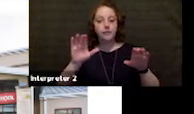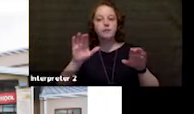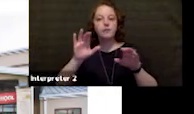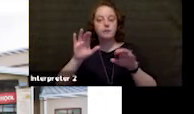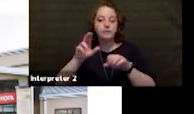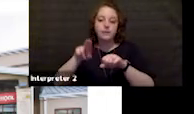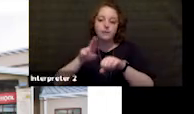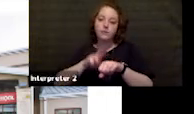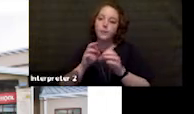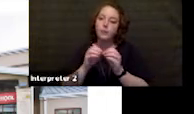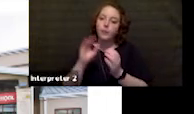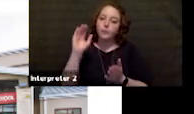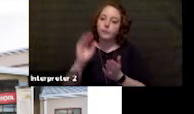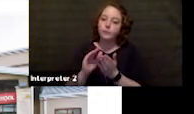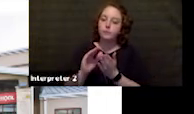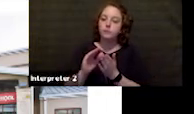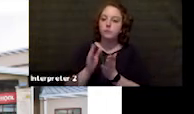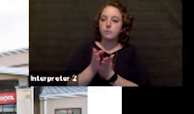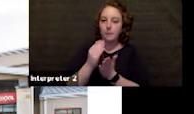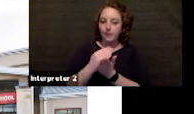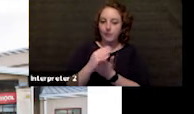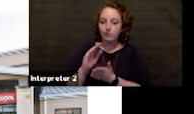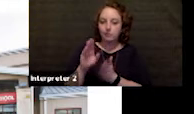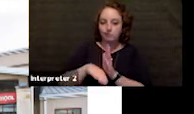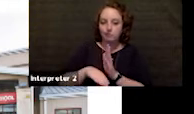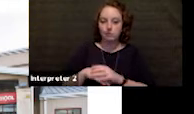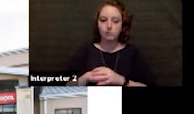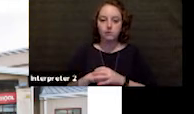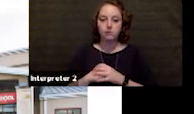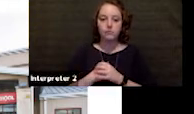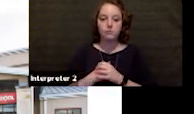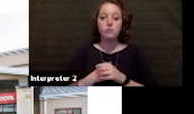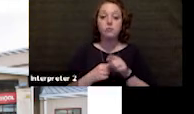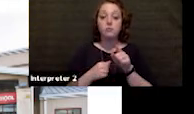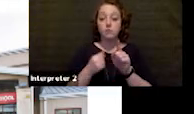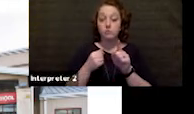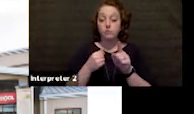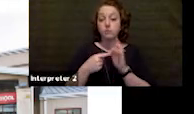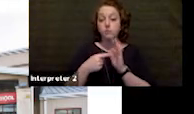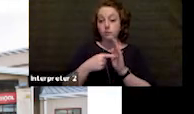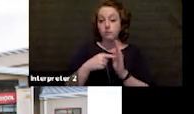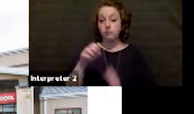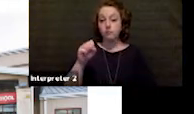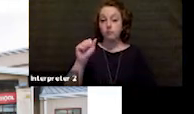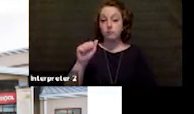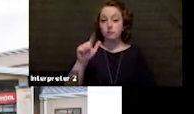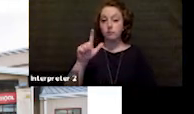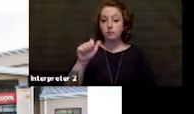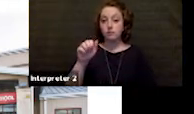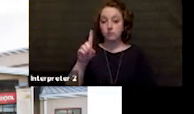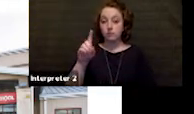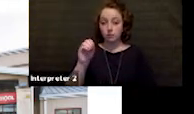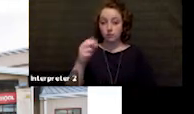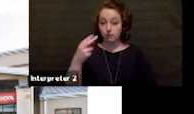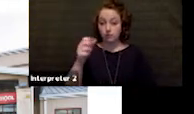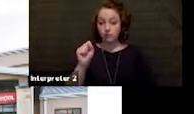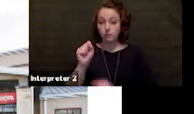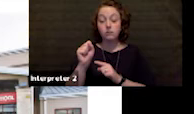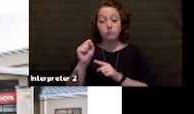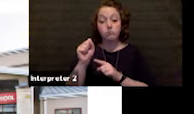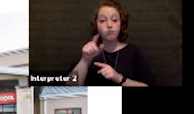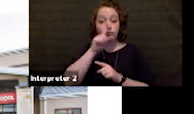budget type campuses. And so looking at that, this Salado High School, which some of y'all may be familiar with, is a very efficient